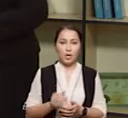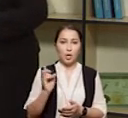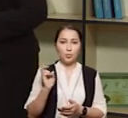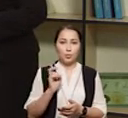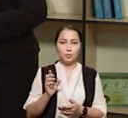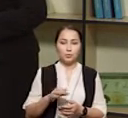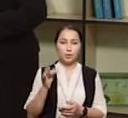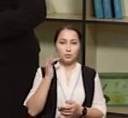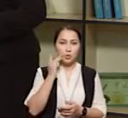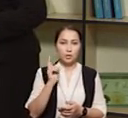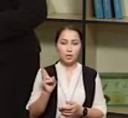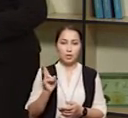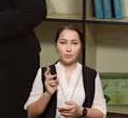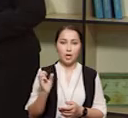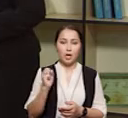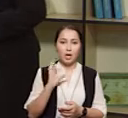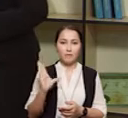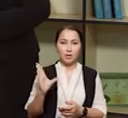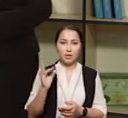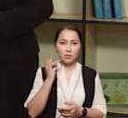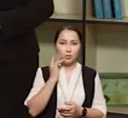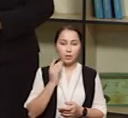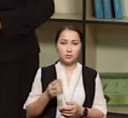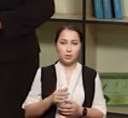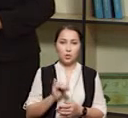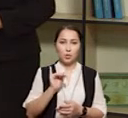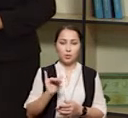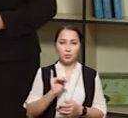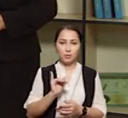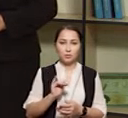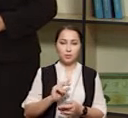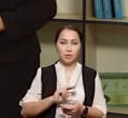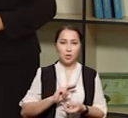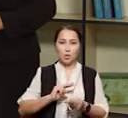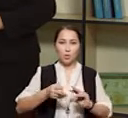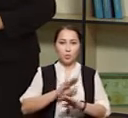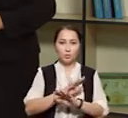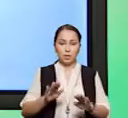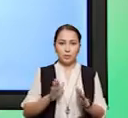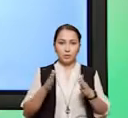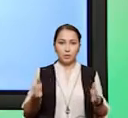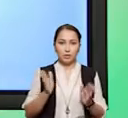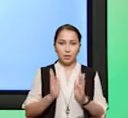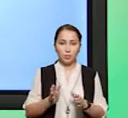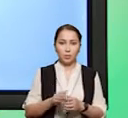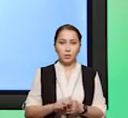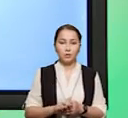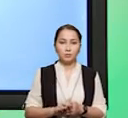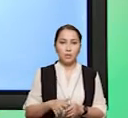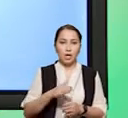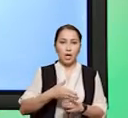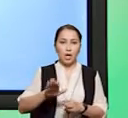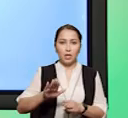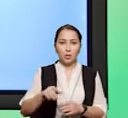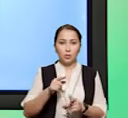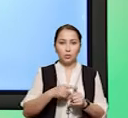Boltzmann doimiysi k bilan Avogadro doimiysining ko'paytmasi o'zgarmas kattalik bo'lganligi uchun uni alohida